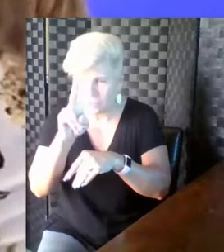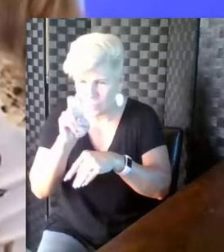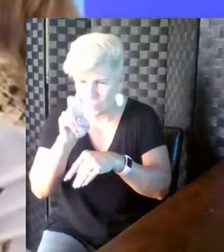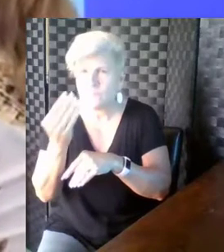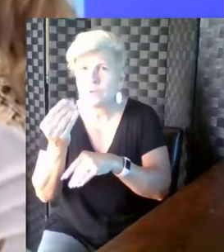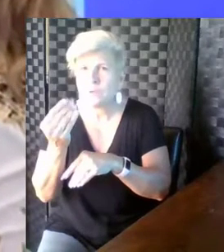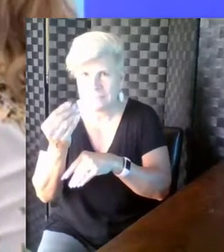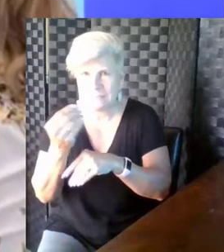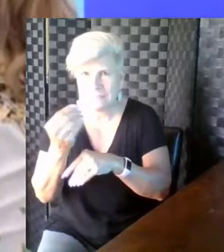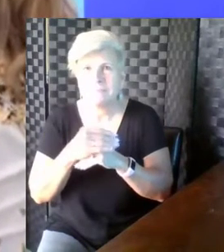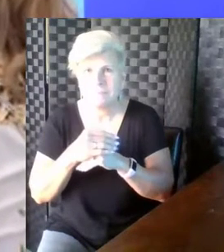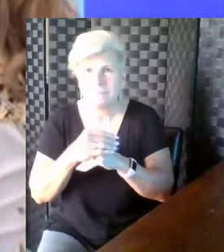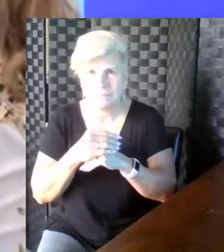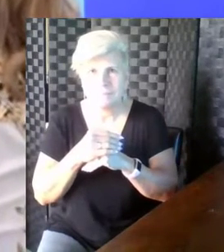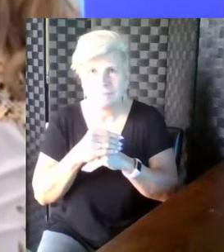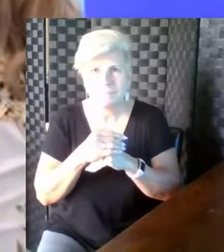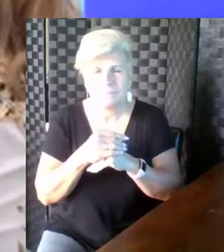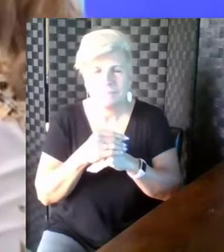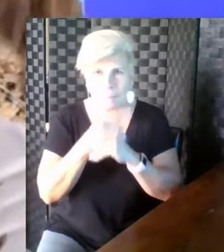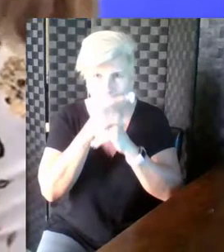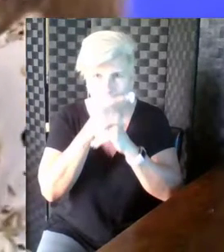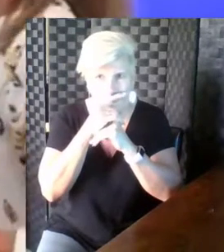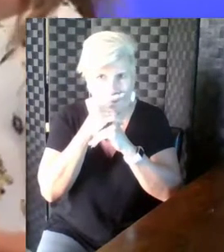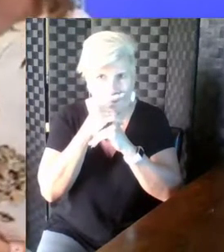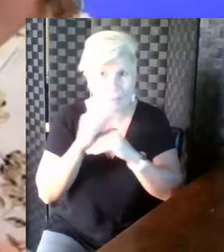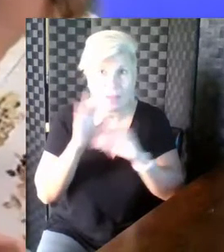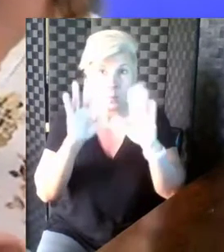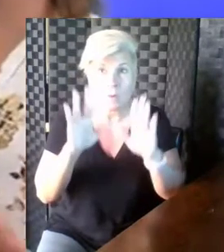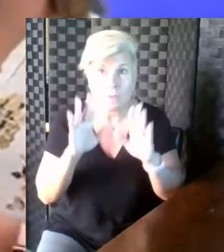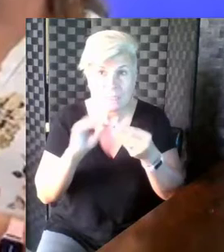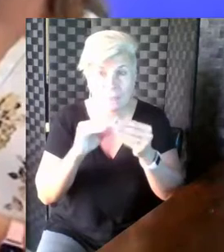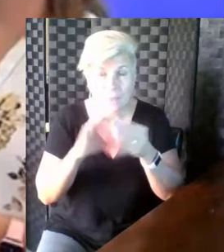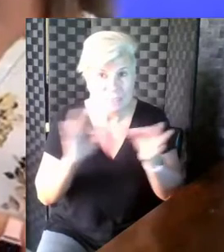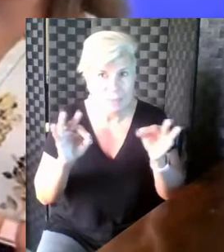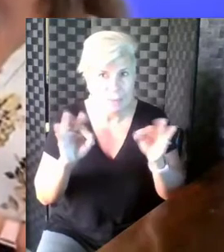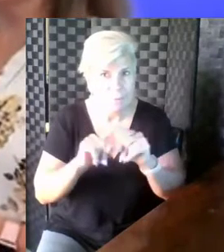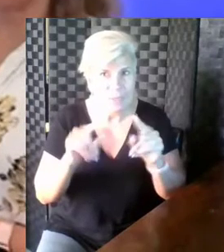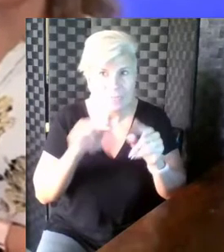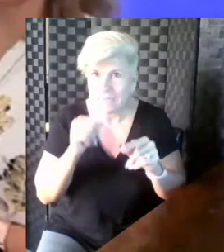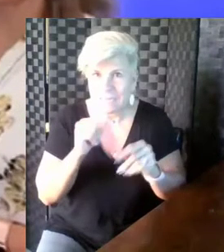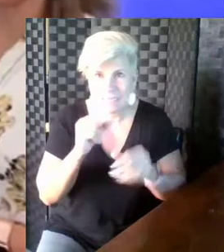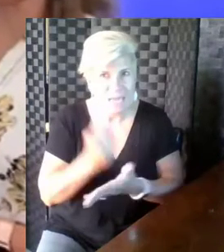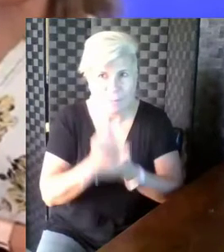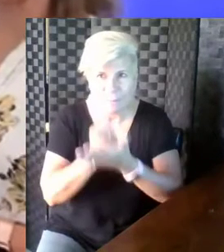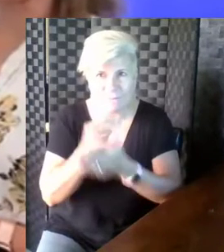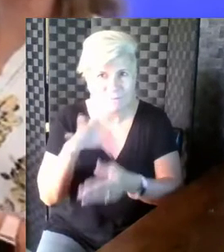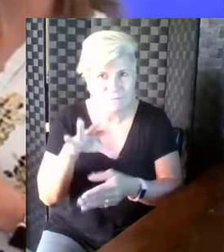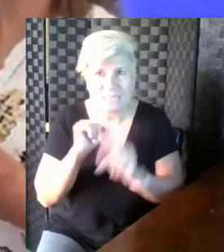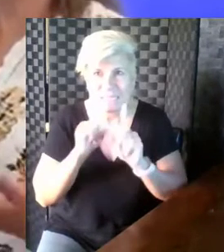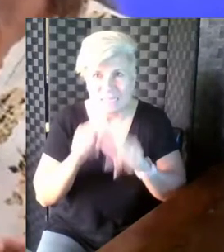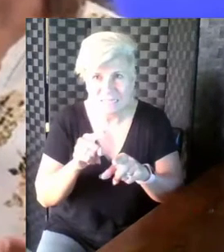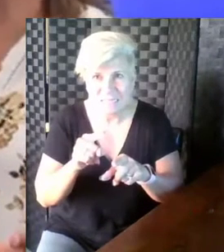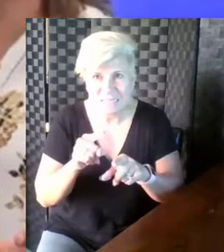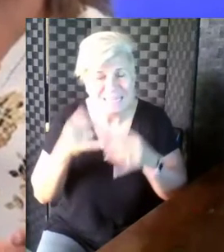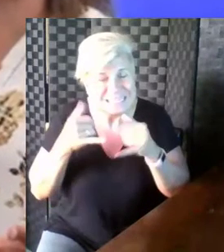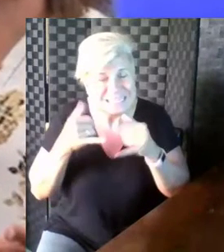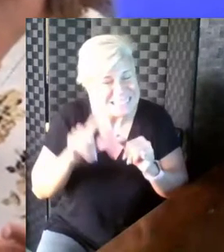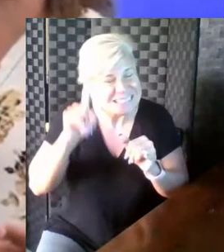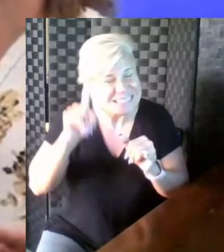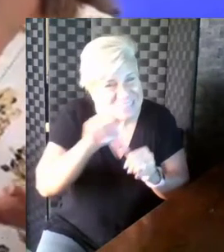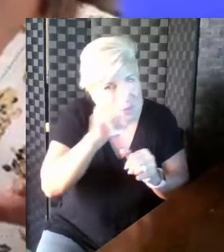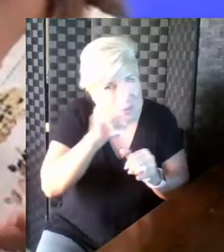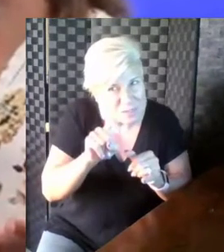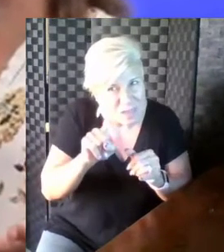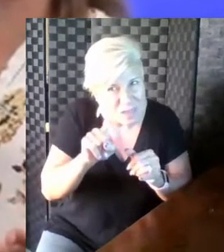Yep, 214. Well, that's a great number sentence, but it's not going to help me find my answer because I still need